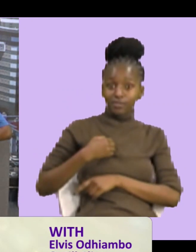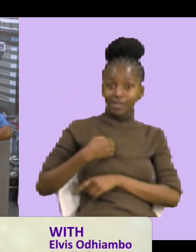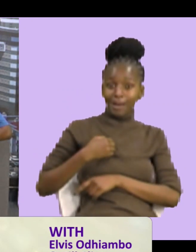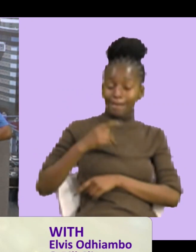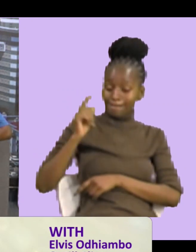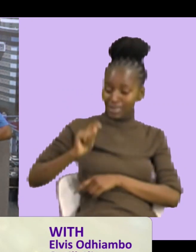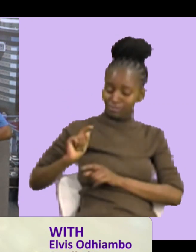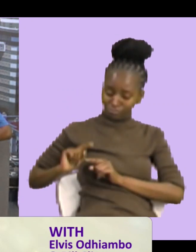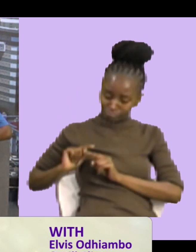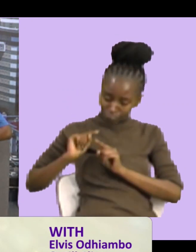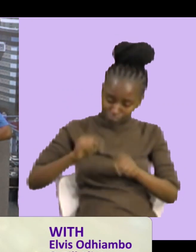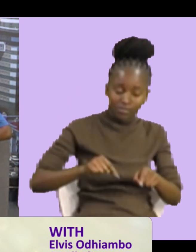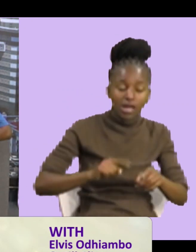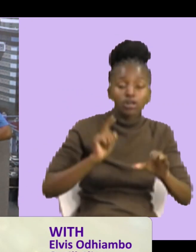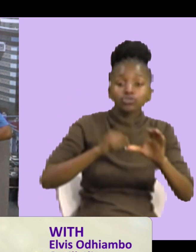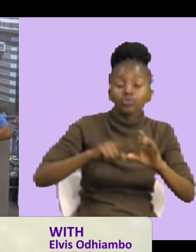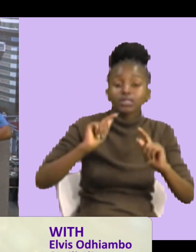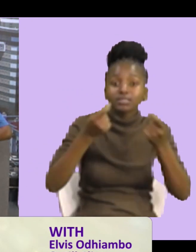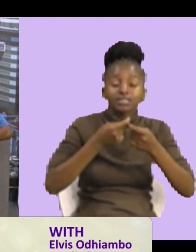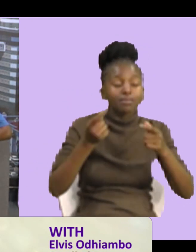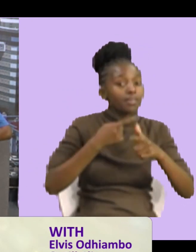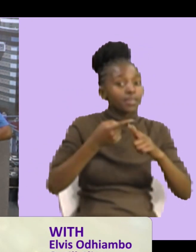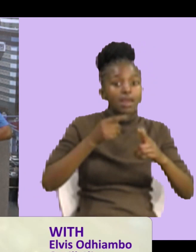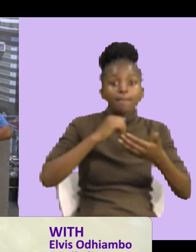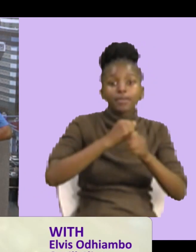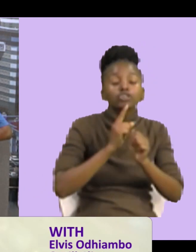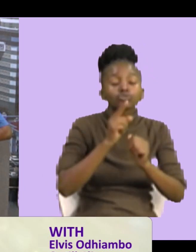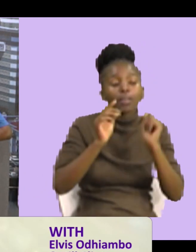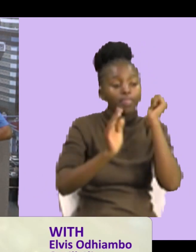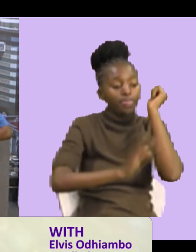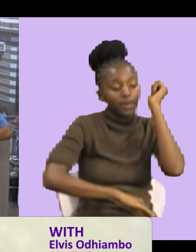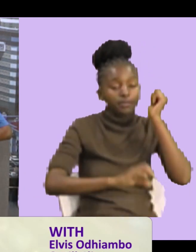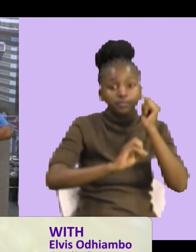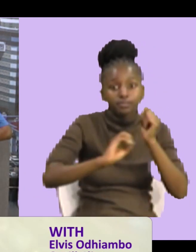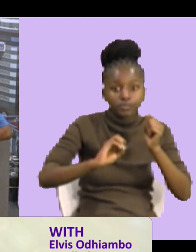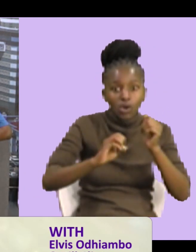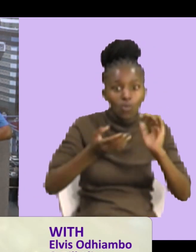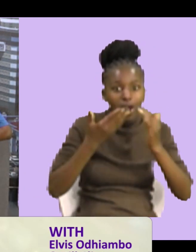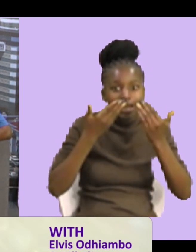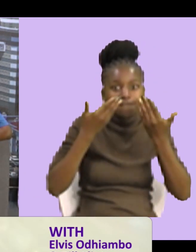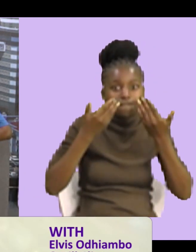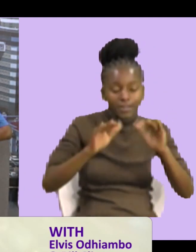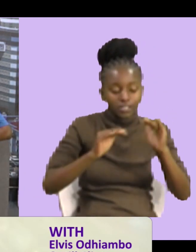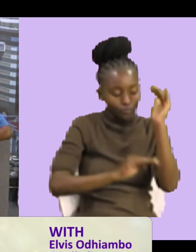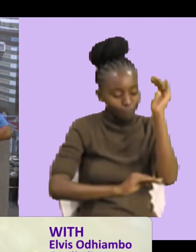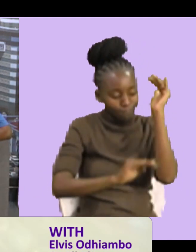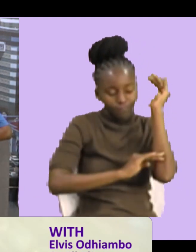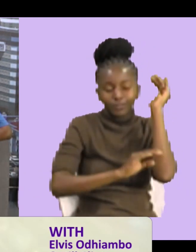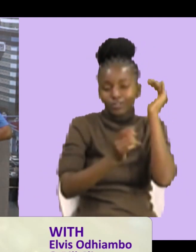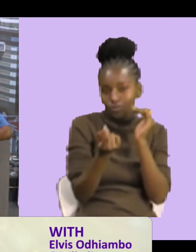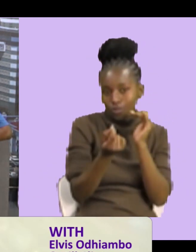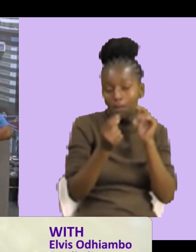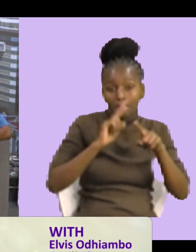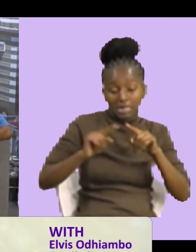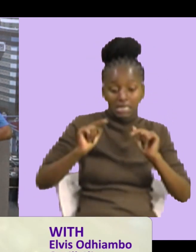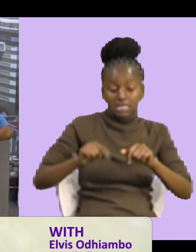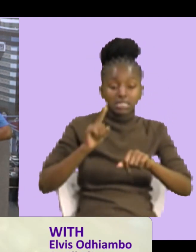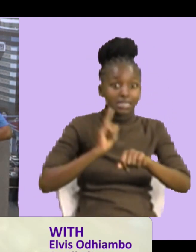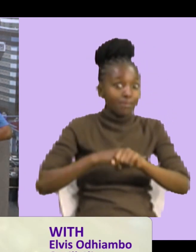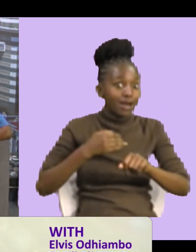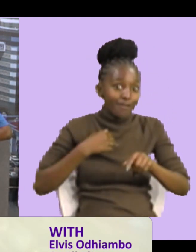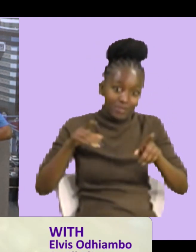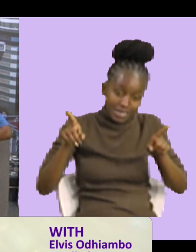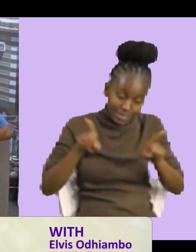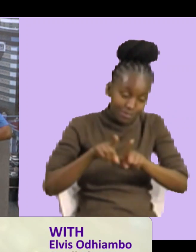of the relegation zone. They end up finishing just above the relegation spot. This time around, they are finding themselves in the same situation after